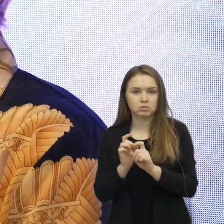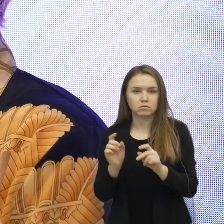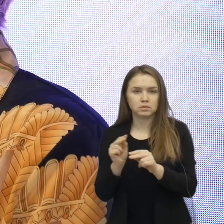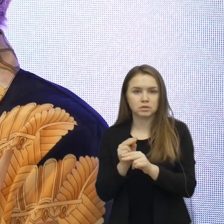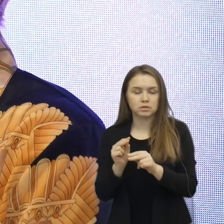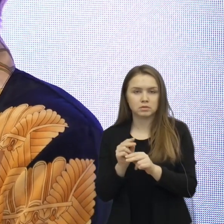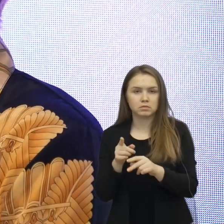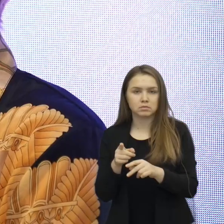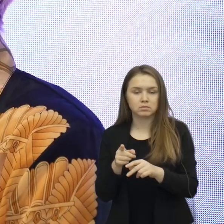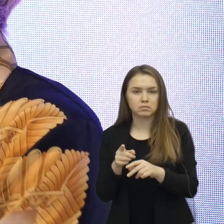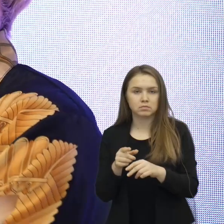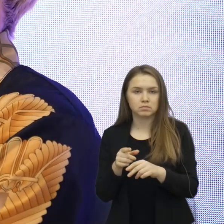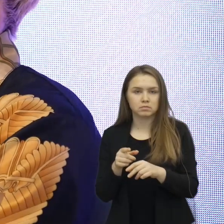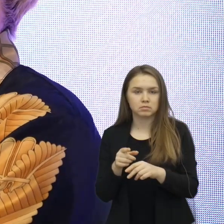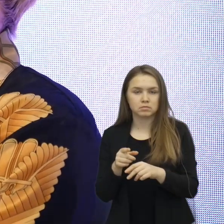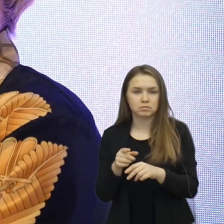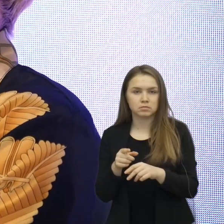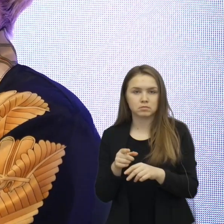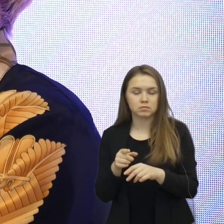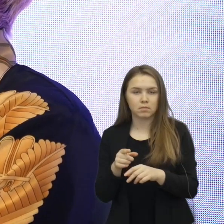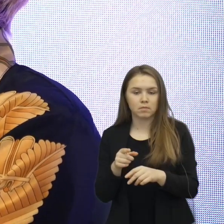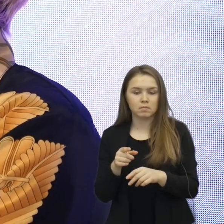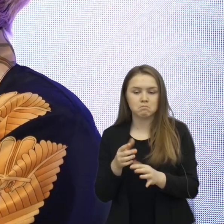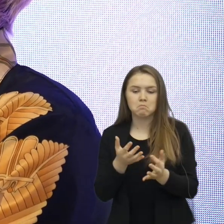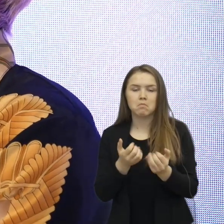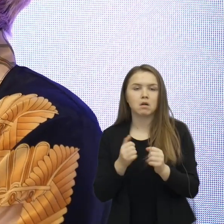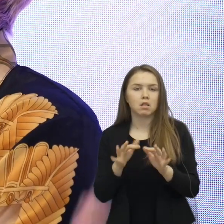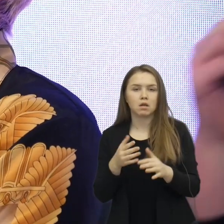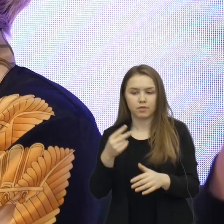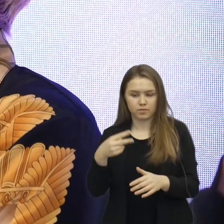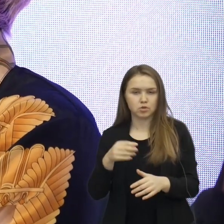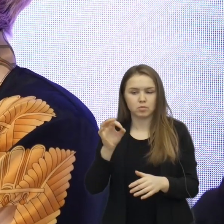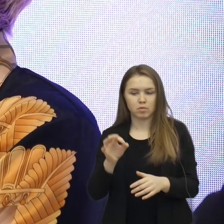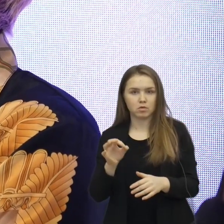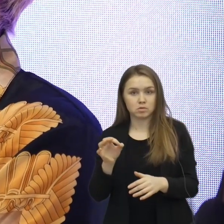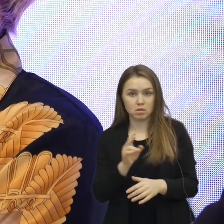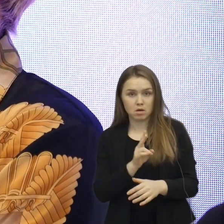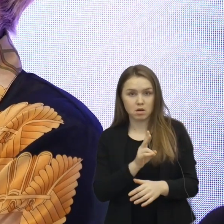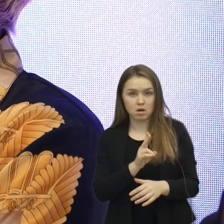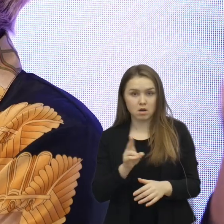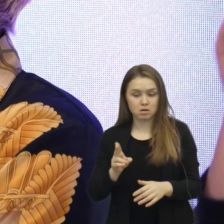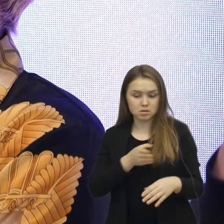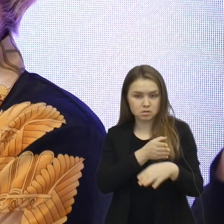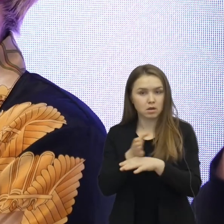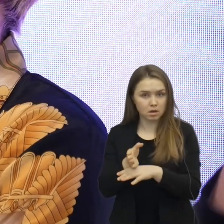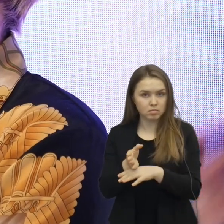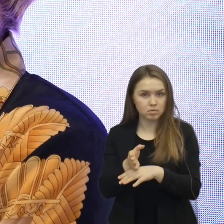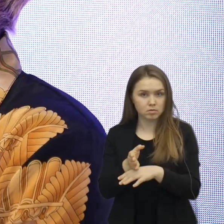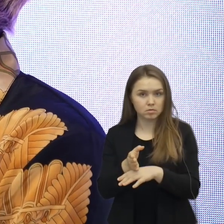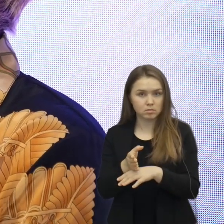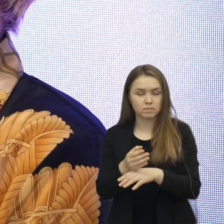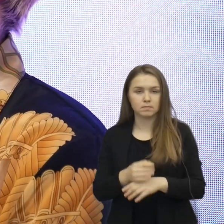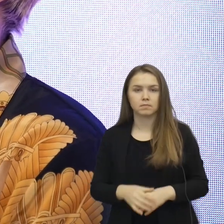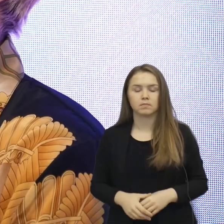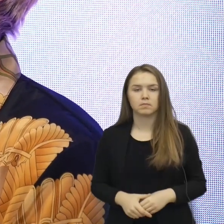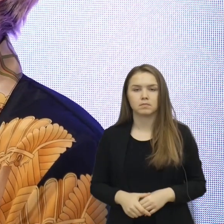studied that are you actually trans. And then of the 20%, like I think in the Tampere clinic, 0